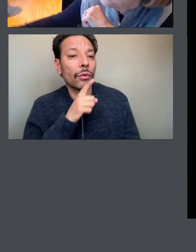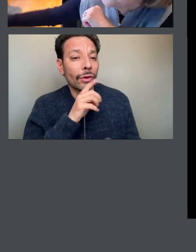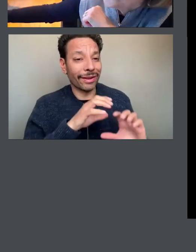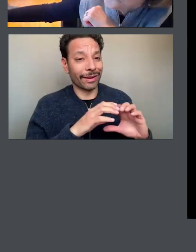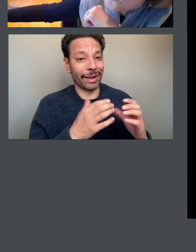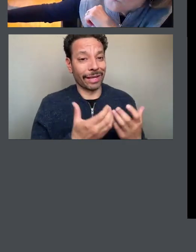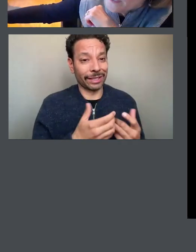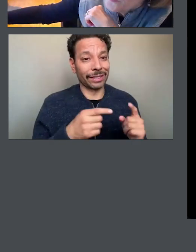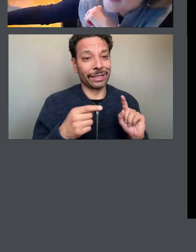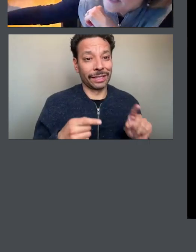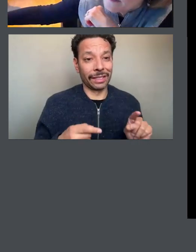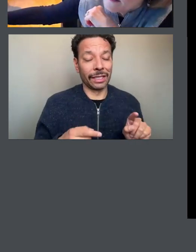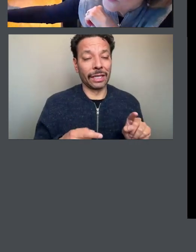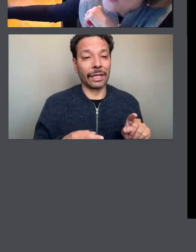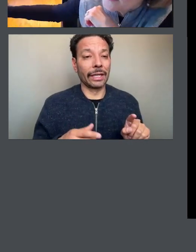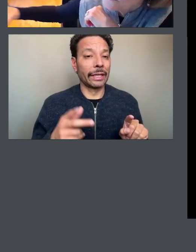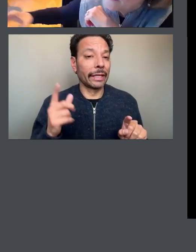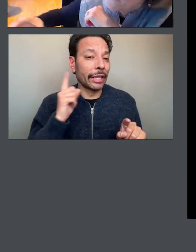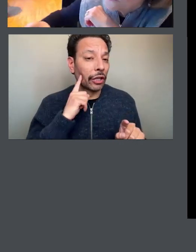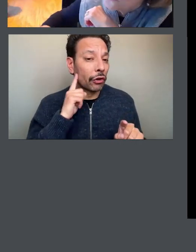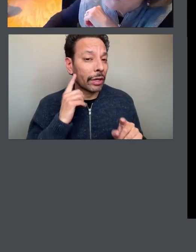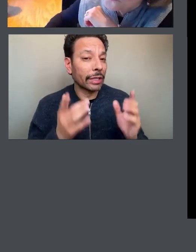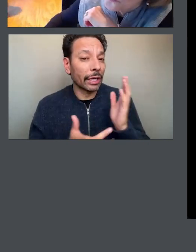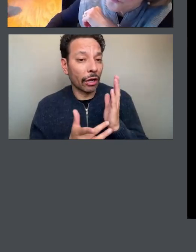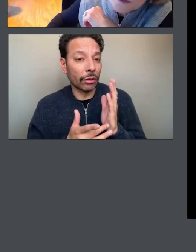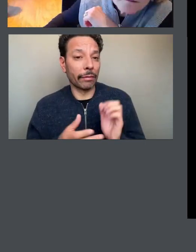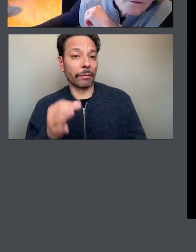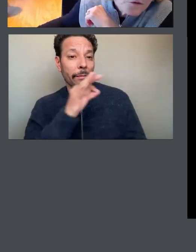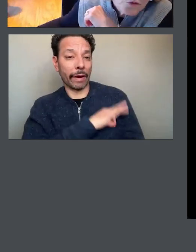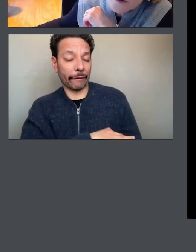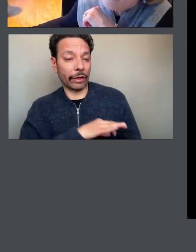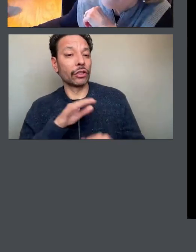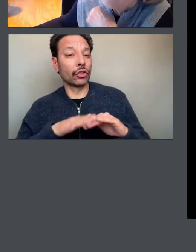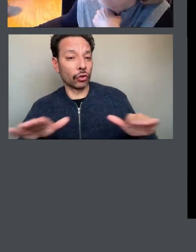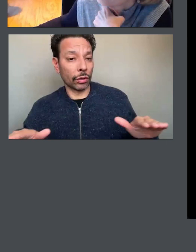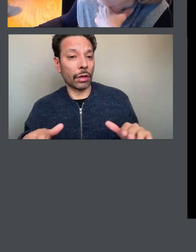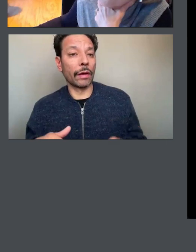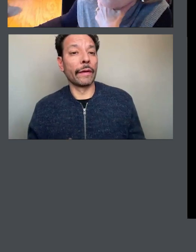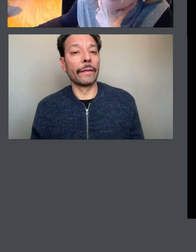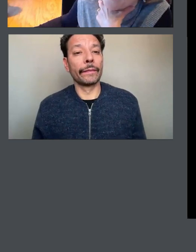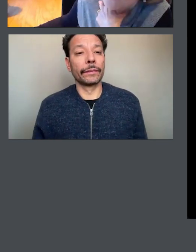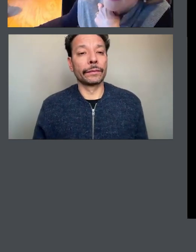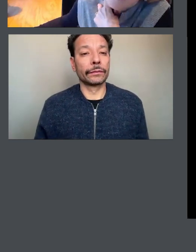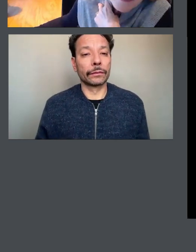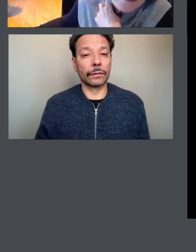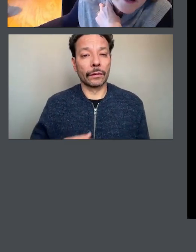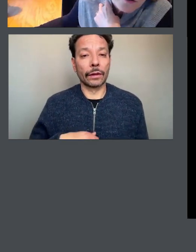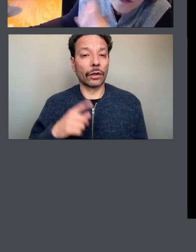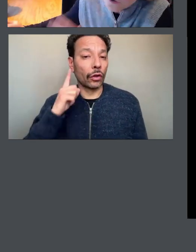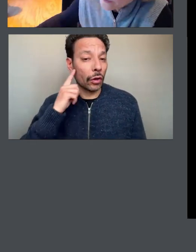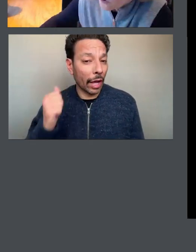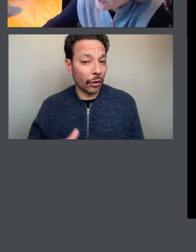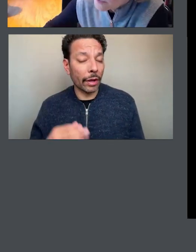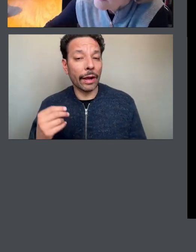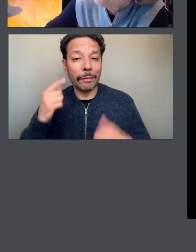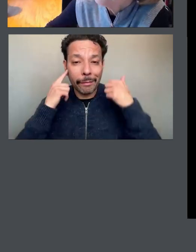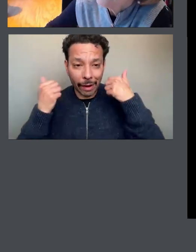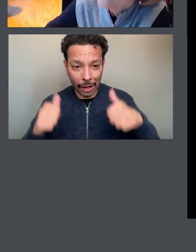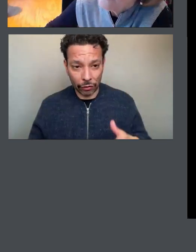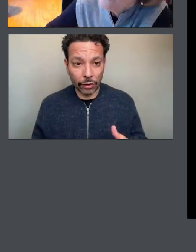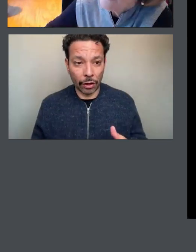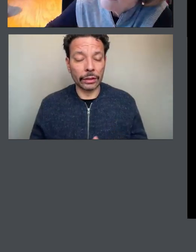classrooms, hearing technology is beneficial for children with unilateral and bilateral hearing loss.